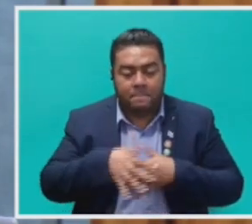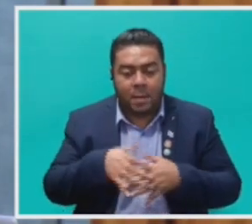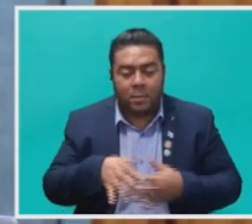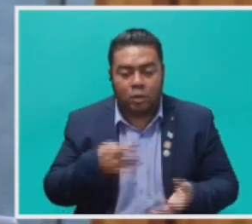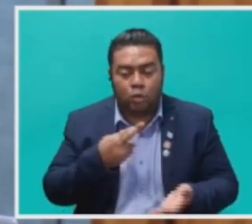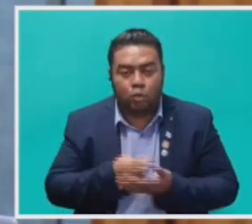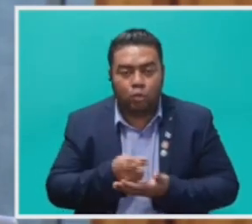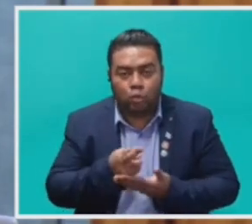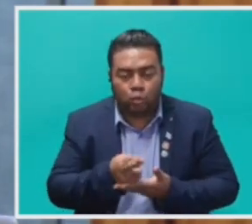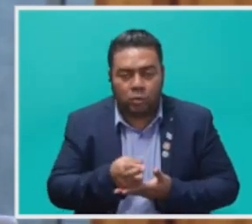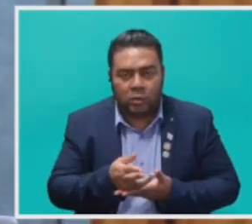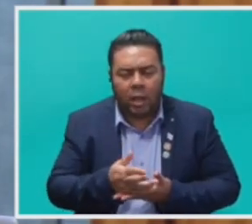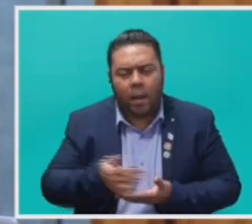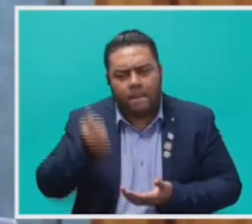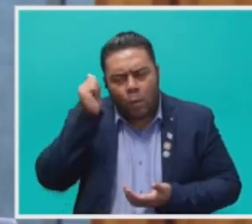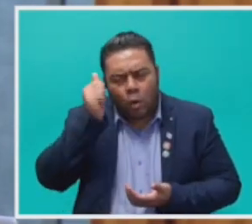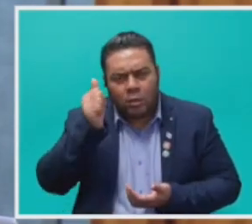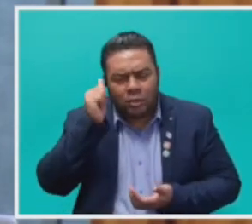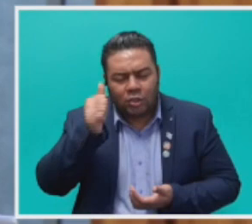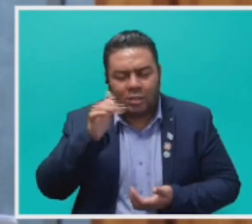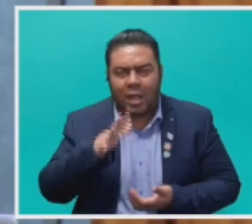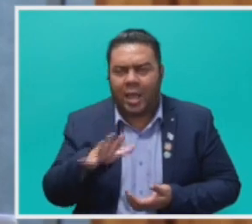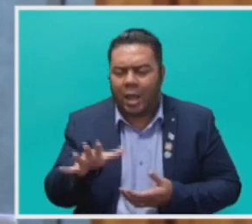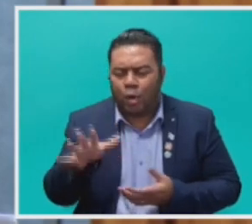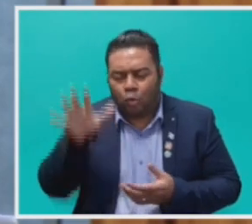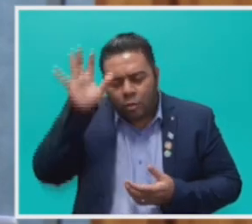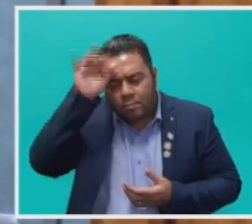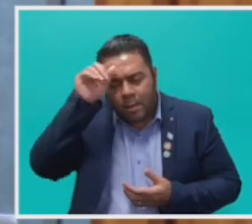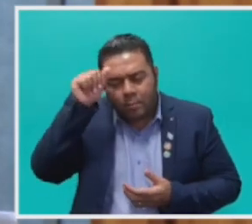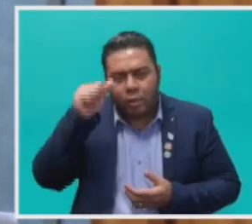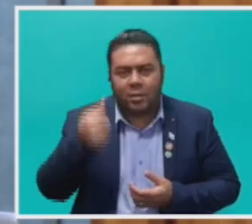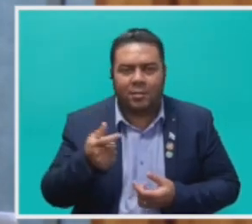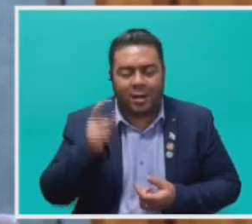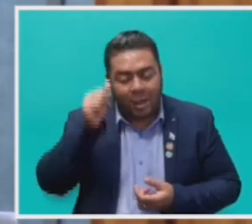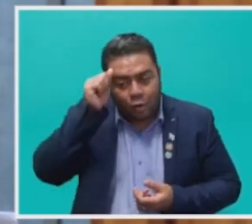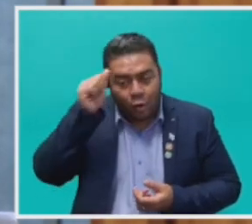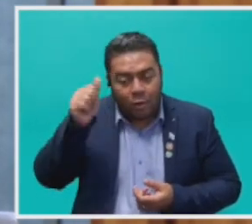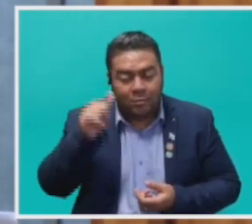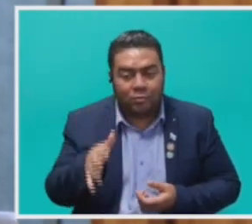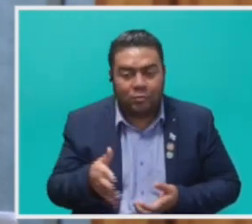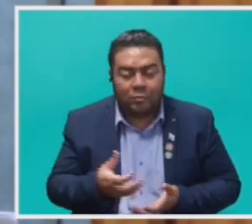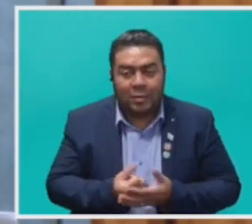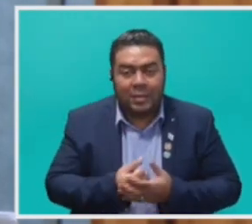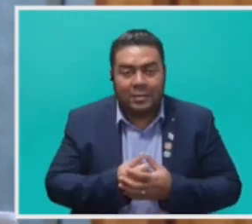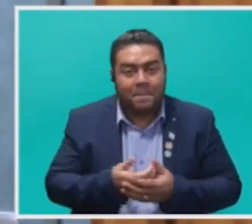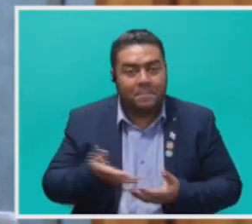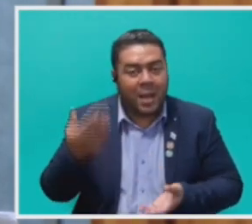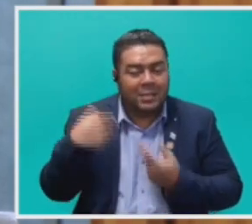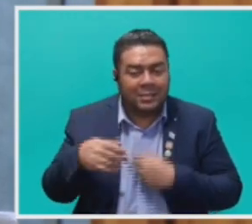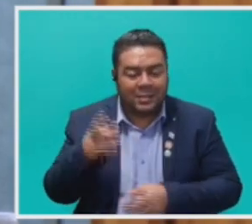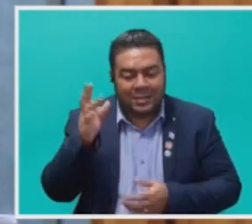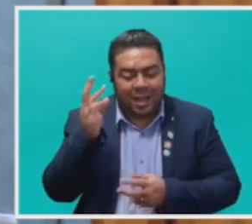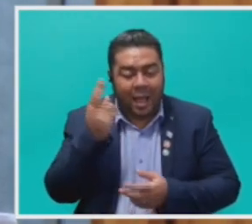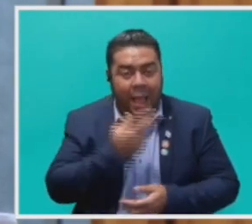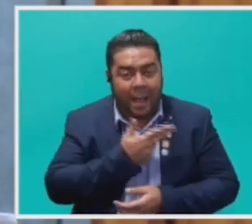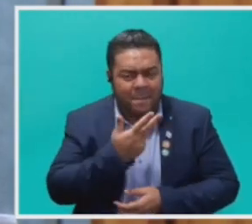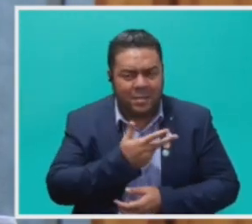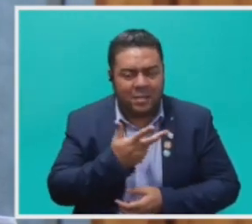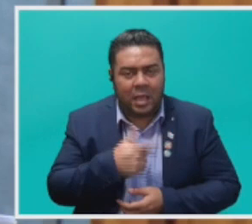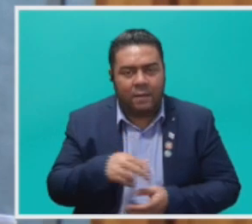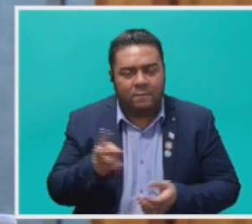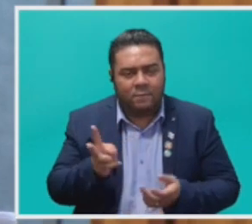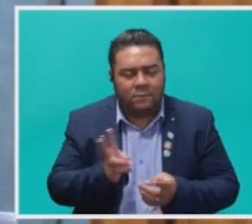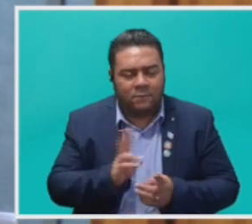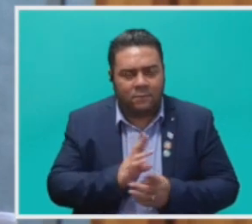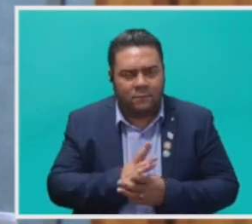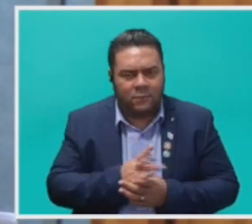truth-sharing, apology, and commemoration that acknowledges and redresses past harms and violations.